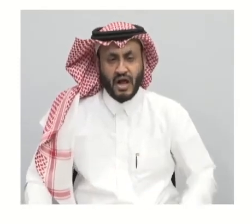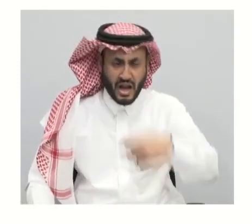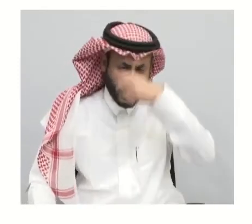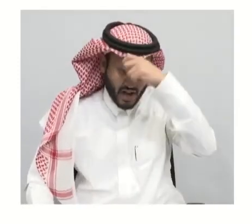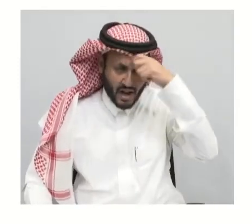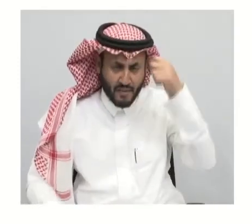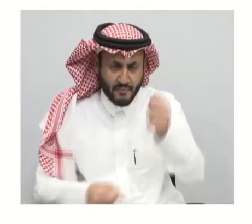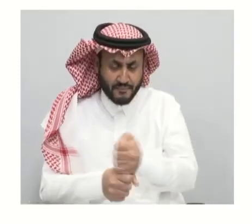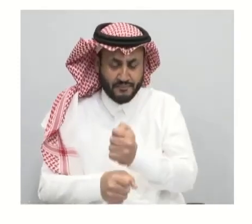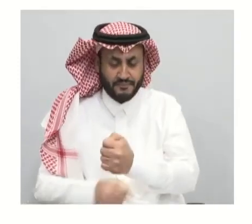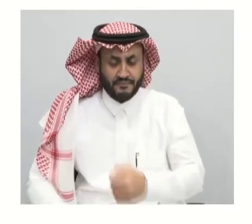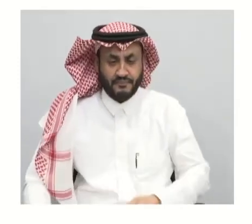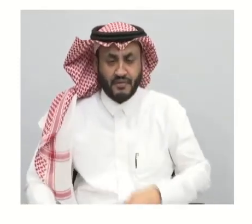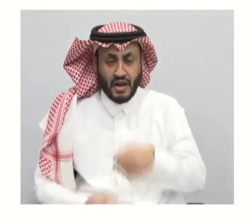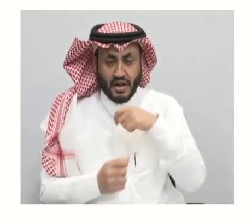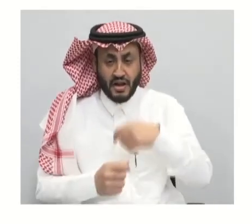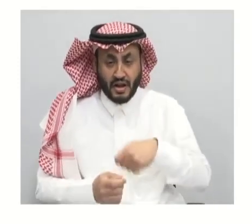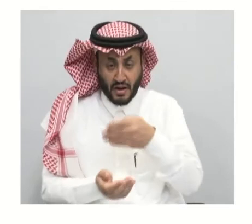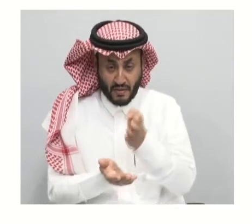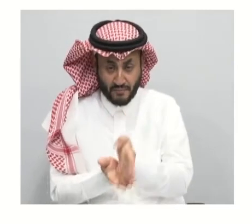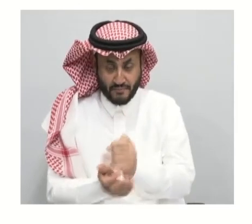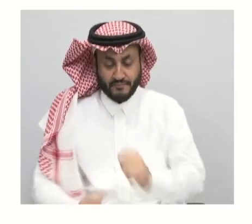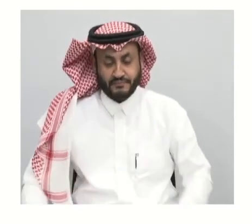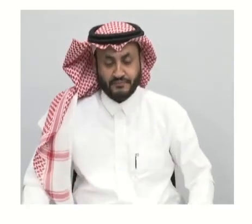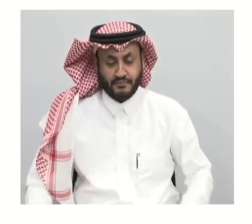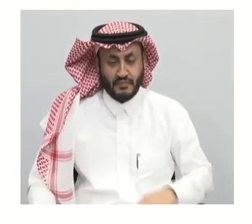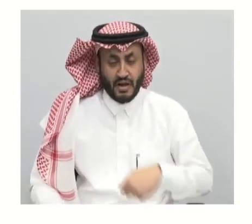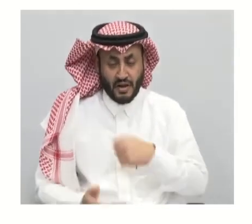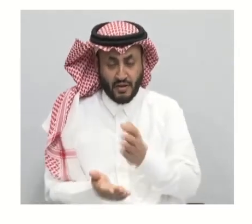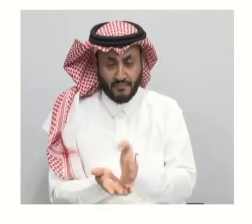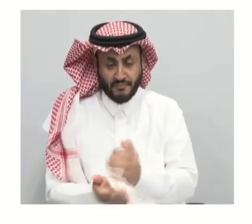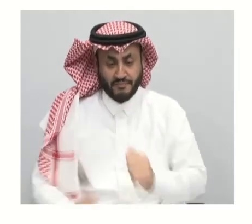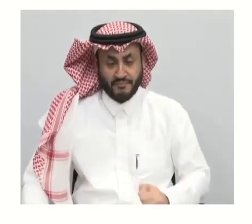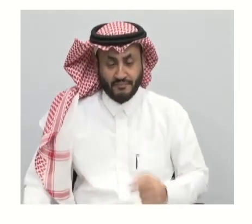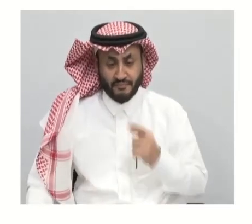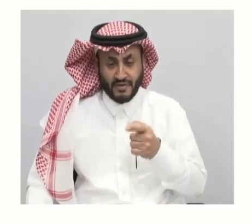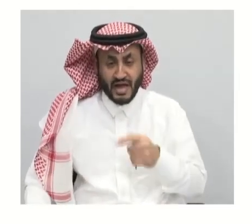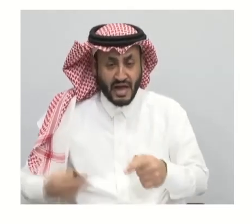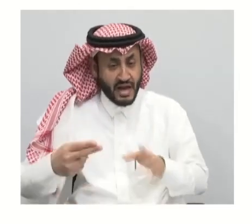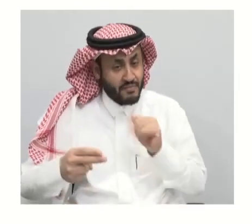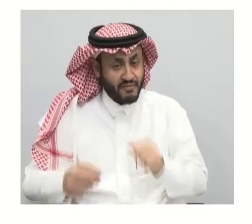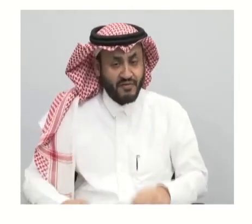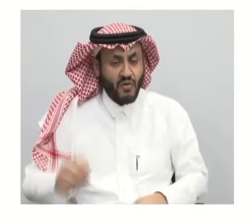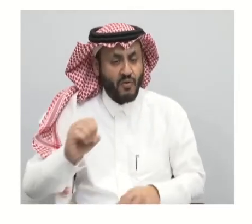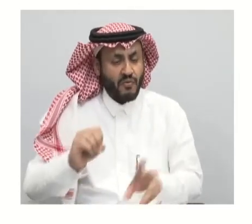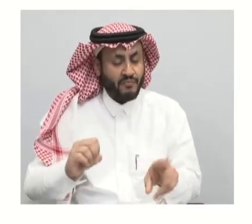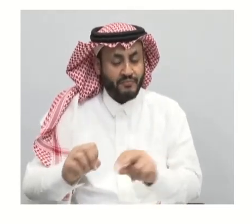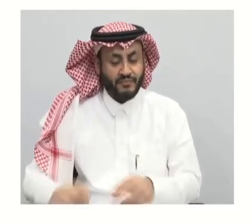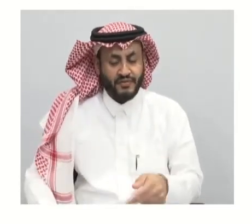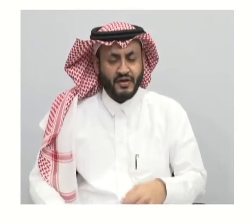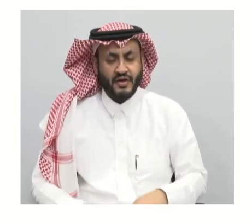hard-working, honest. Here, we don't pronounce the H, we say honest,